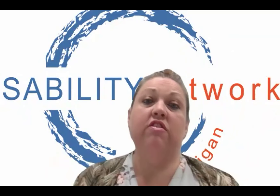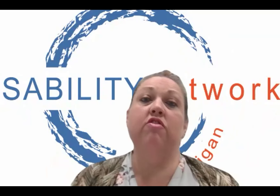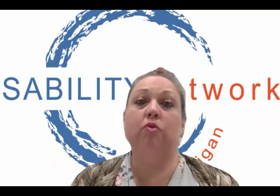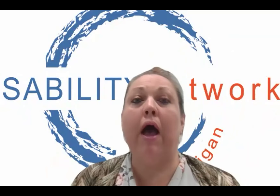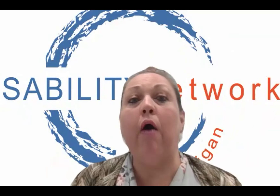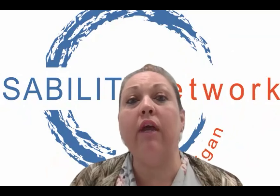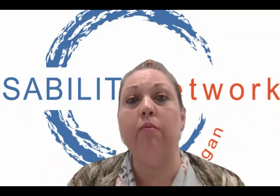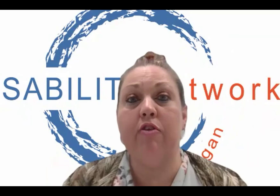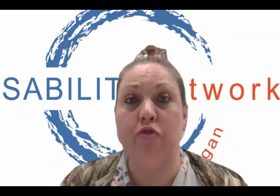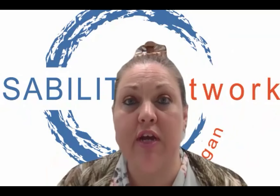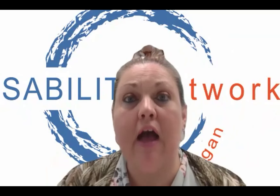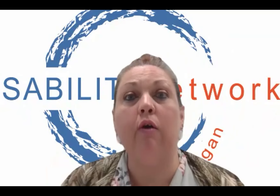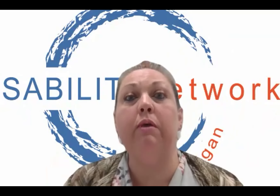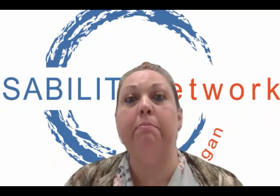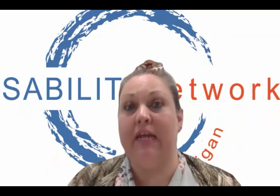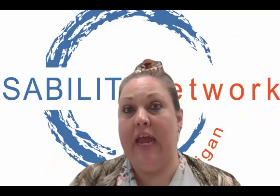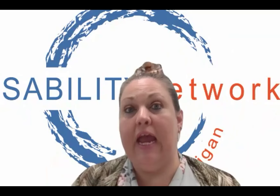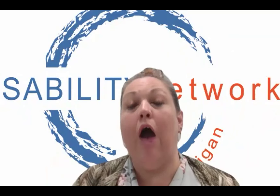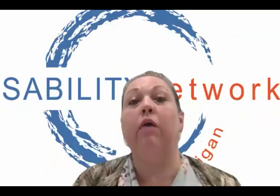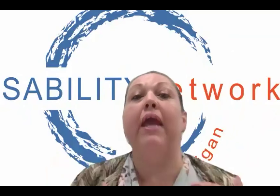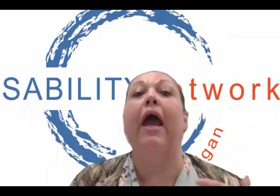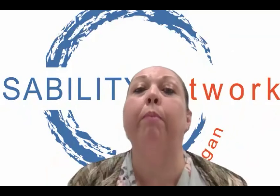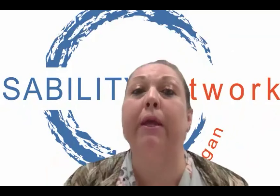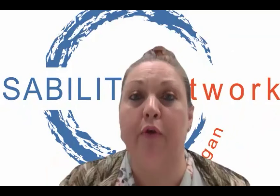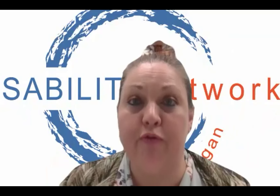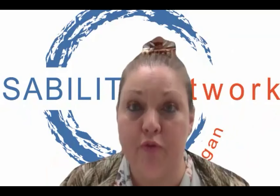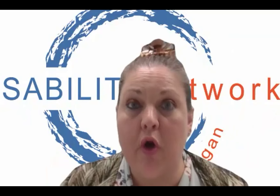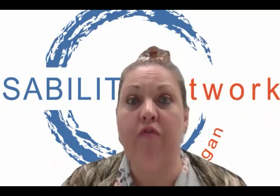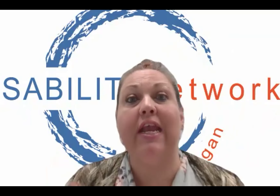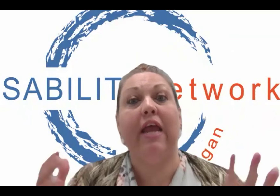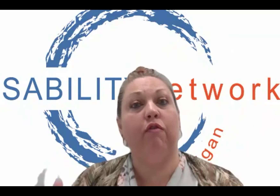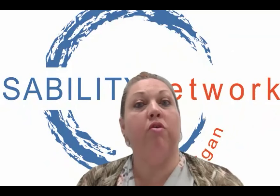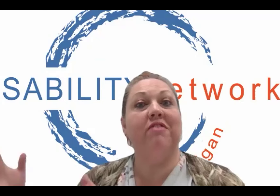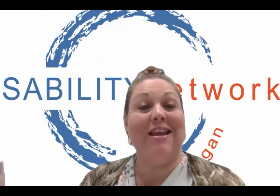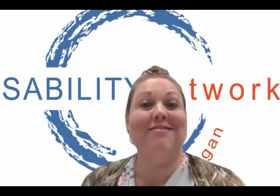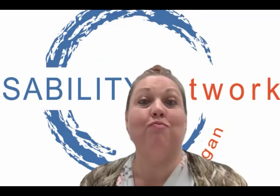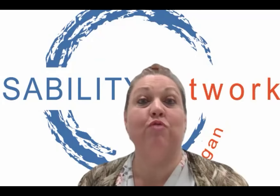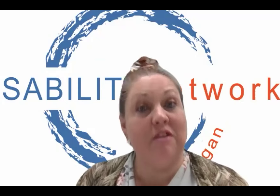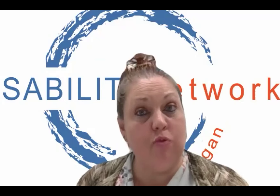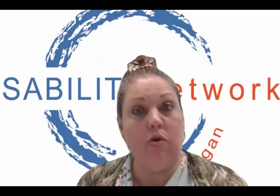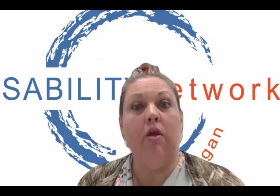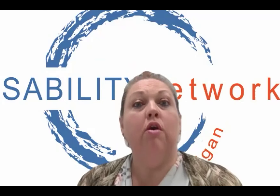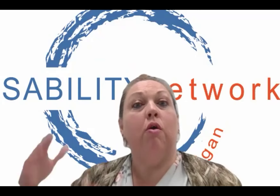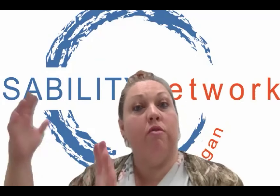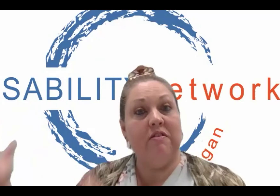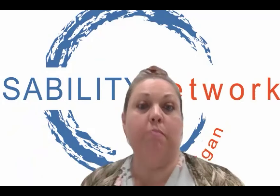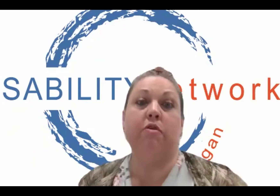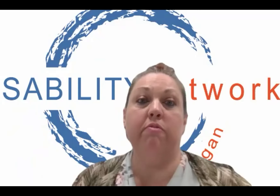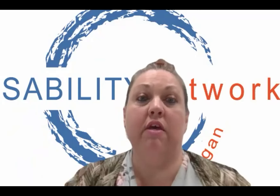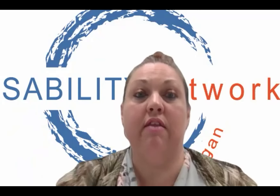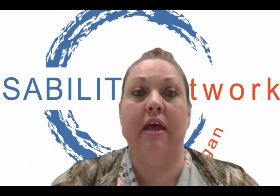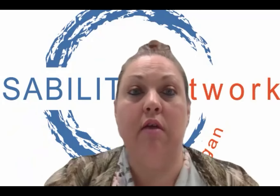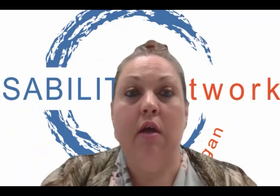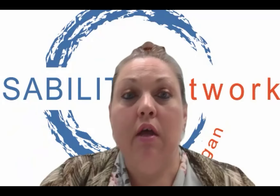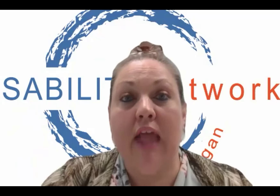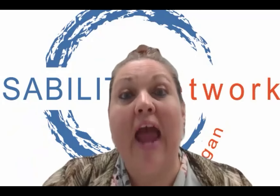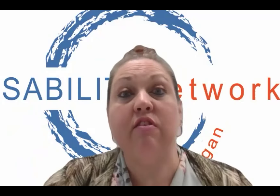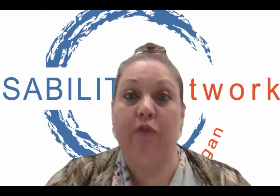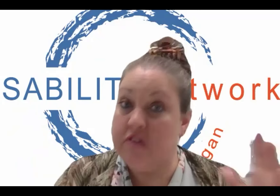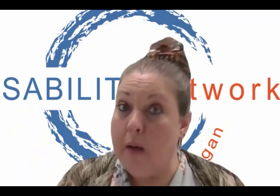this feeds into how can we treat, how can we mitigate, how can we help people through COVID, and of course any residual or these symptoms